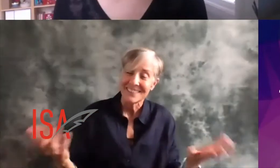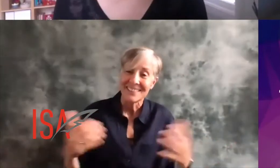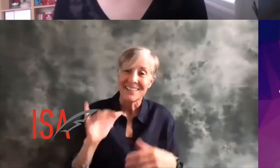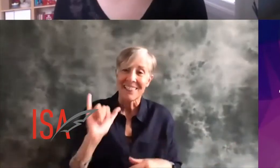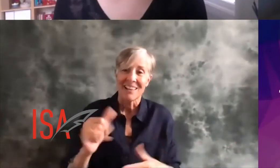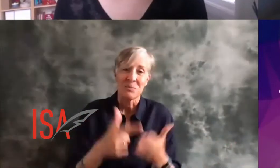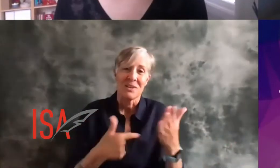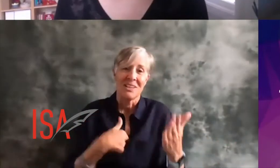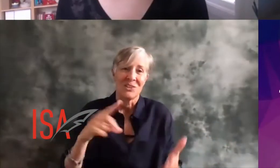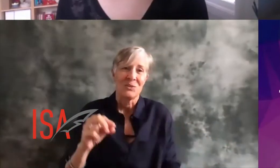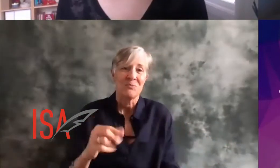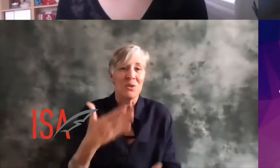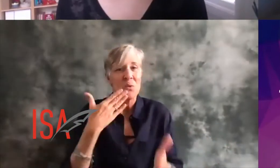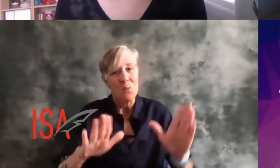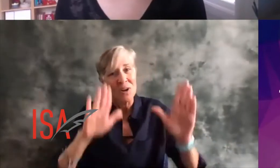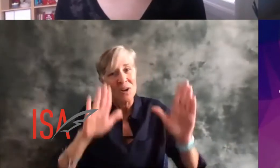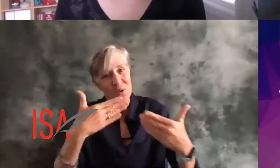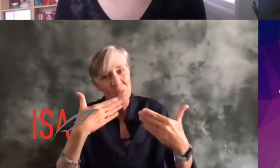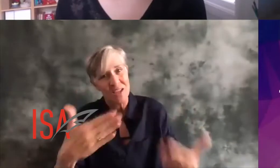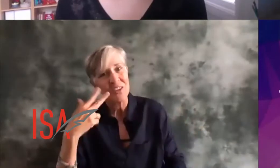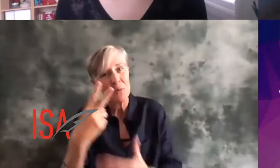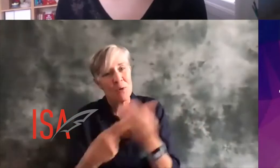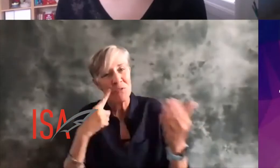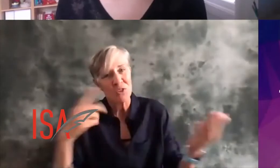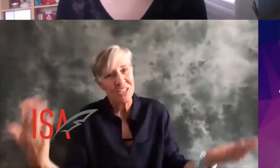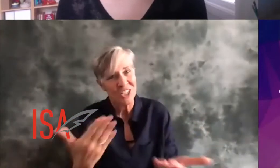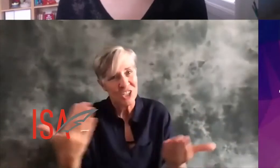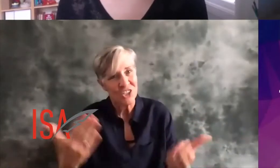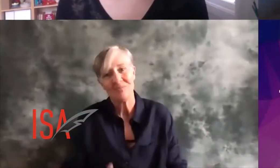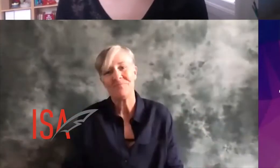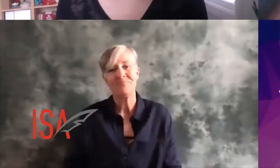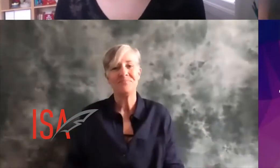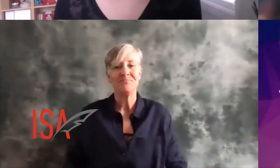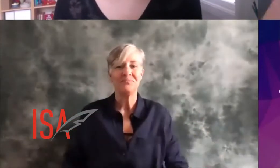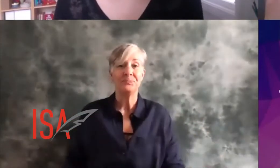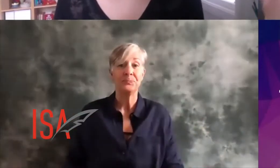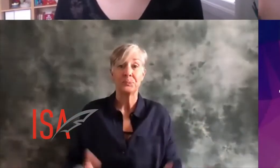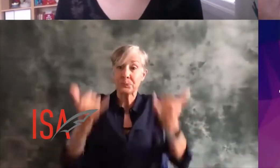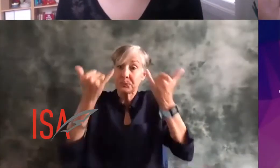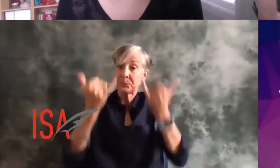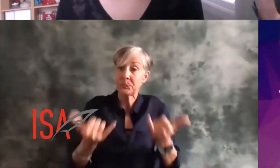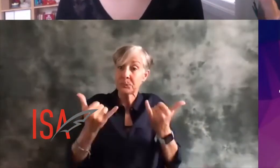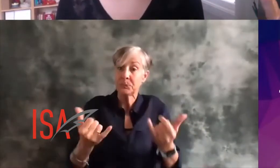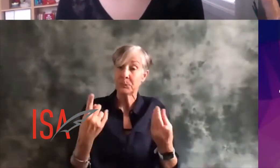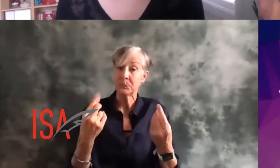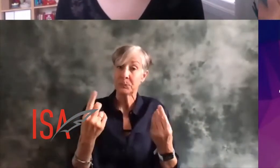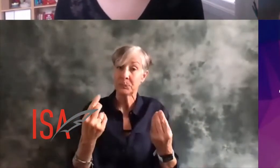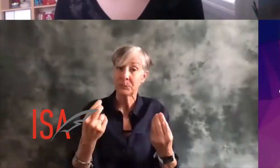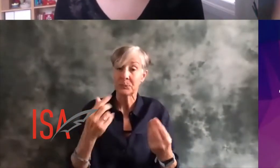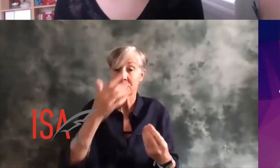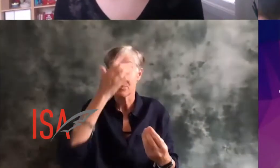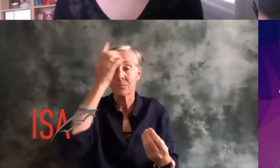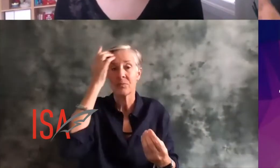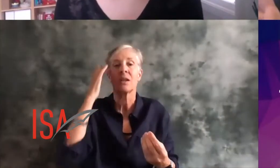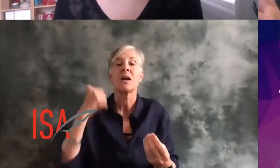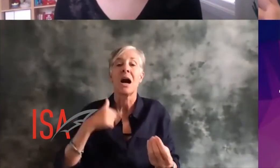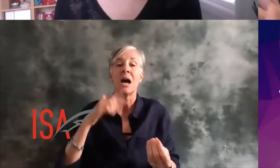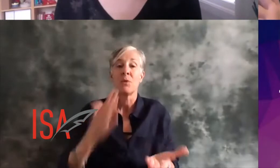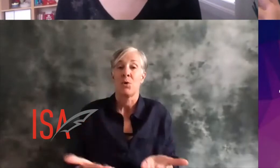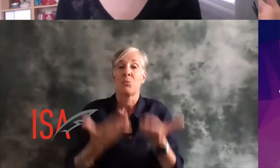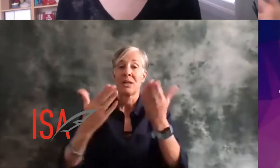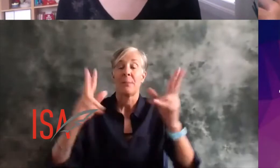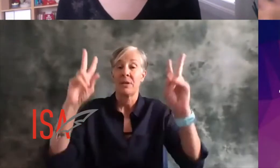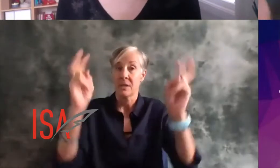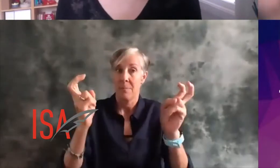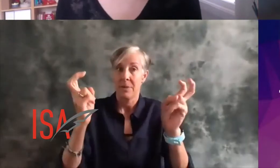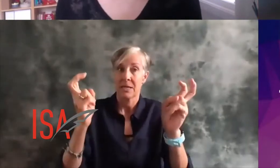That's it. Wonderful. Yeah. Thank you both for being here. Today, what we're going to do is I'm going to bring up the topic